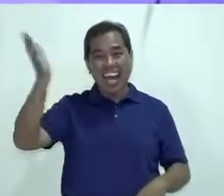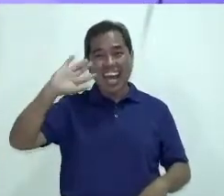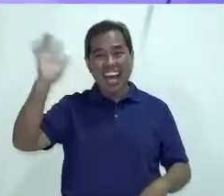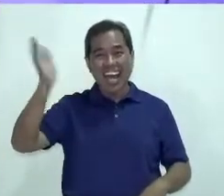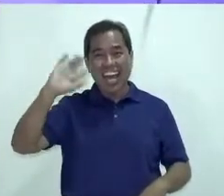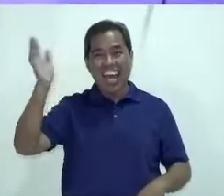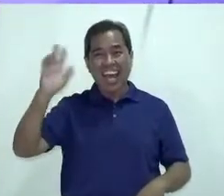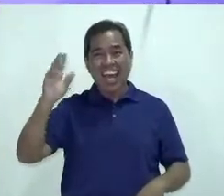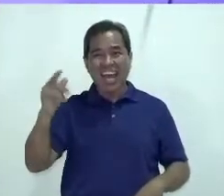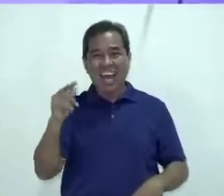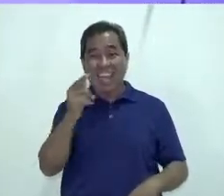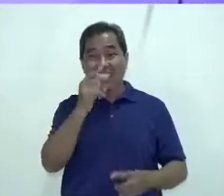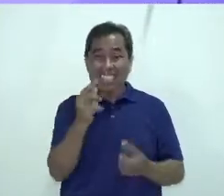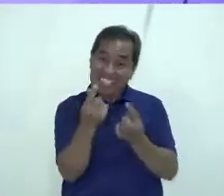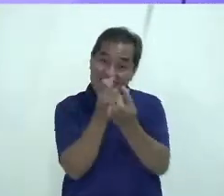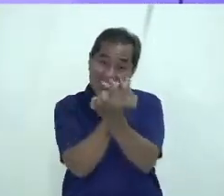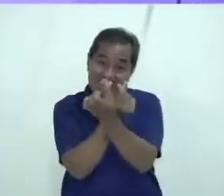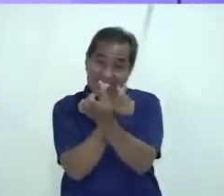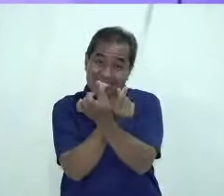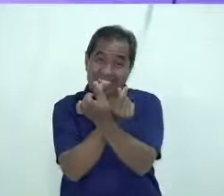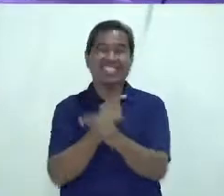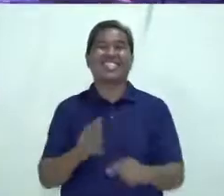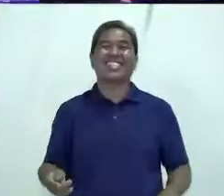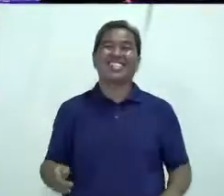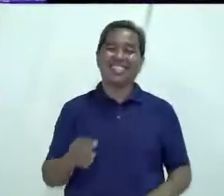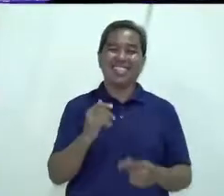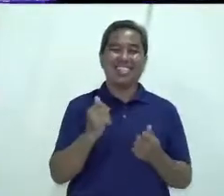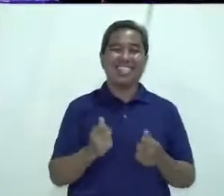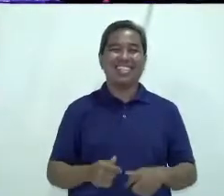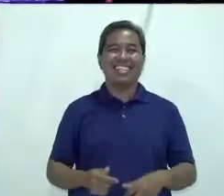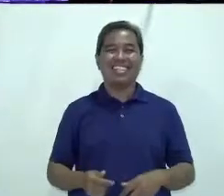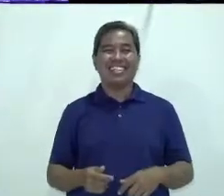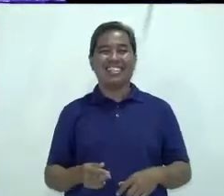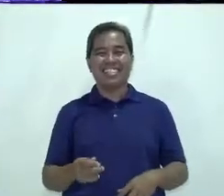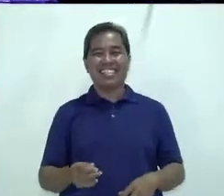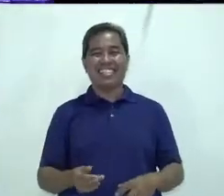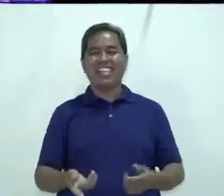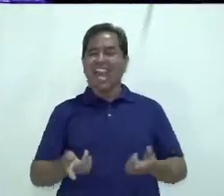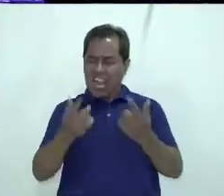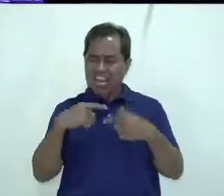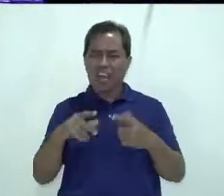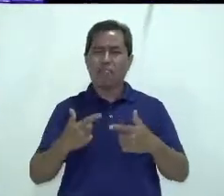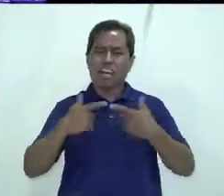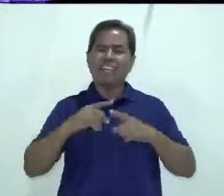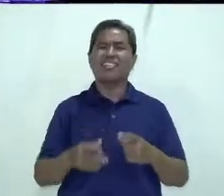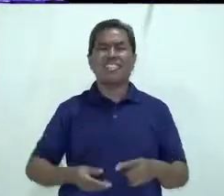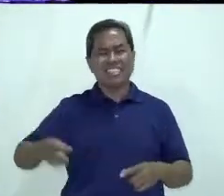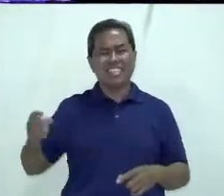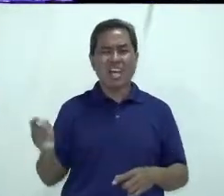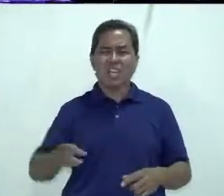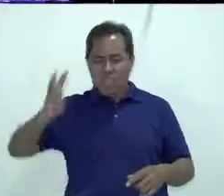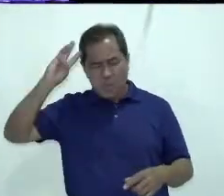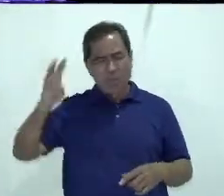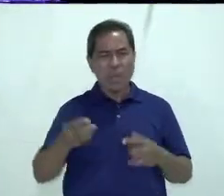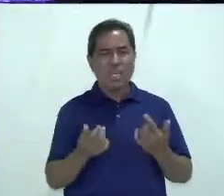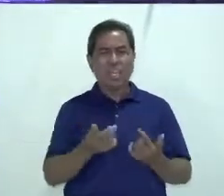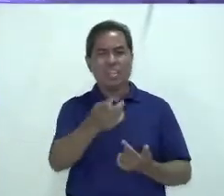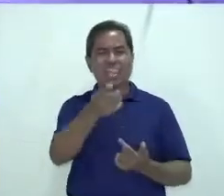them. Even you have a face mask. Come on, come on. Let's just greet everyone. Let's just welcome